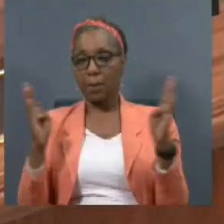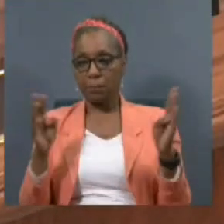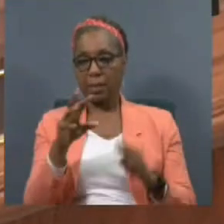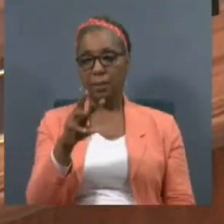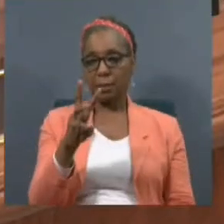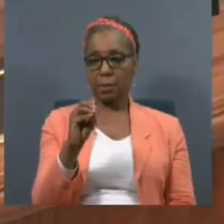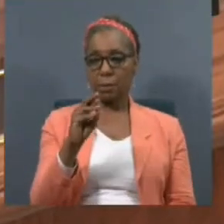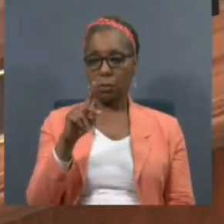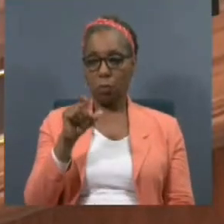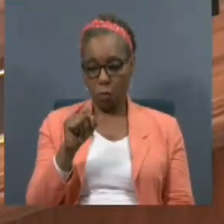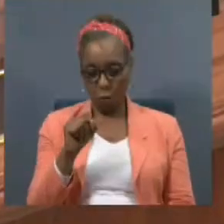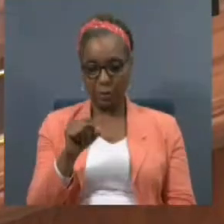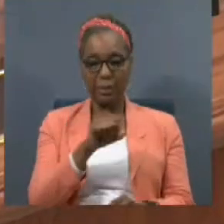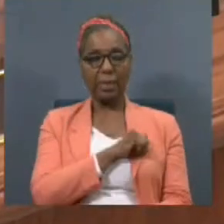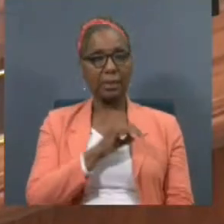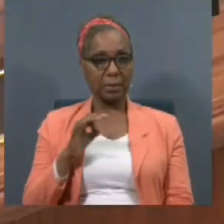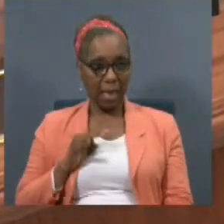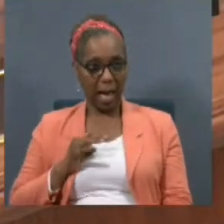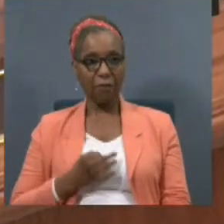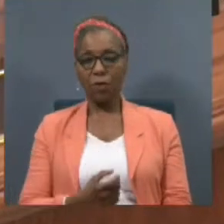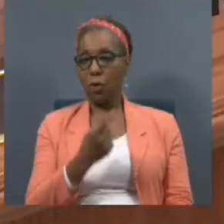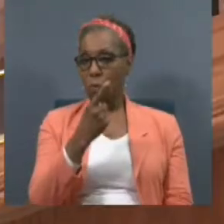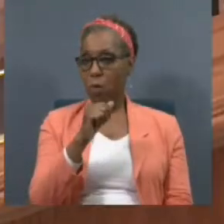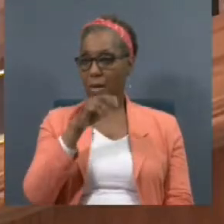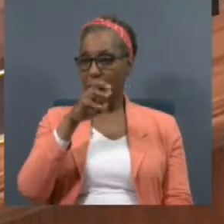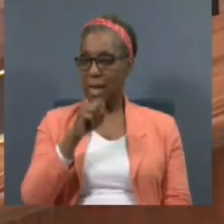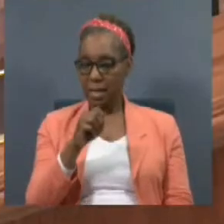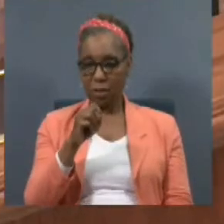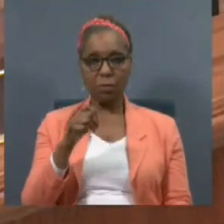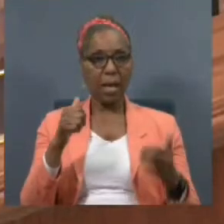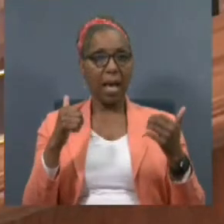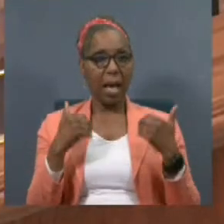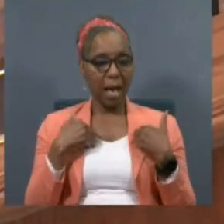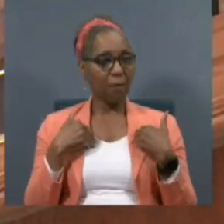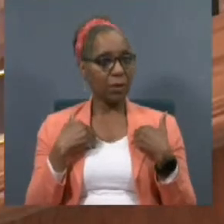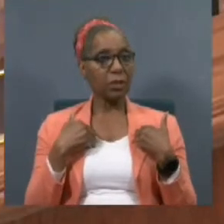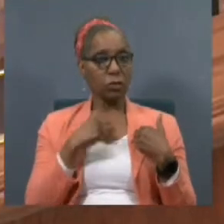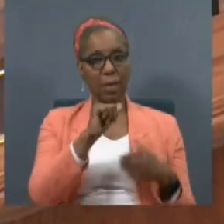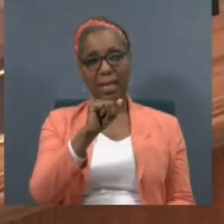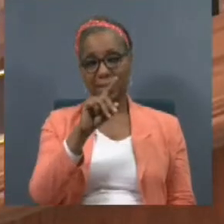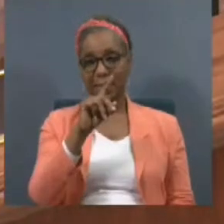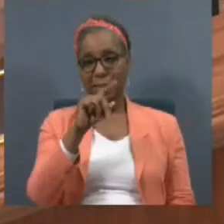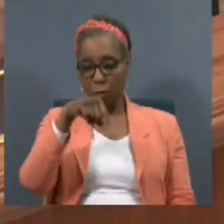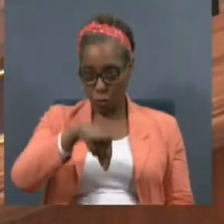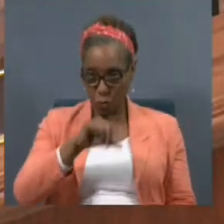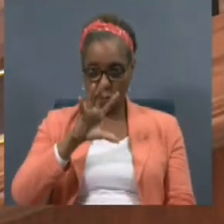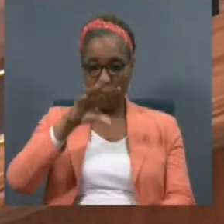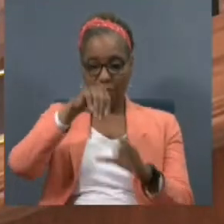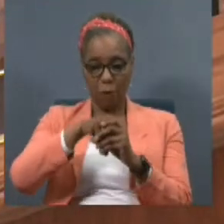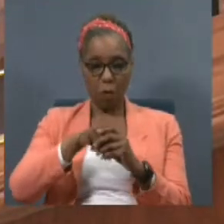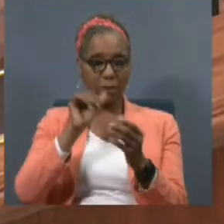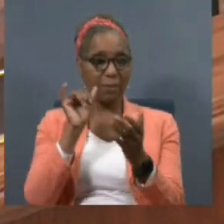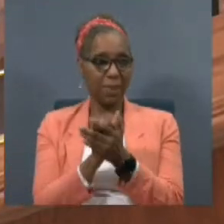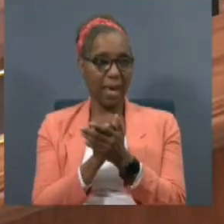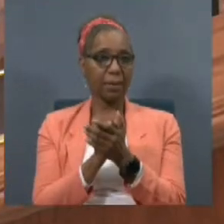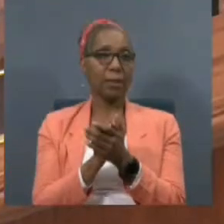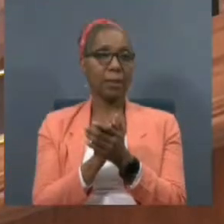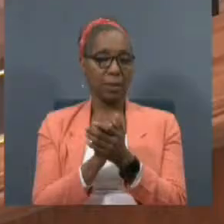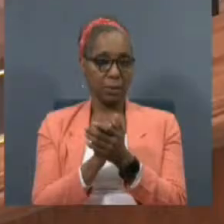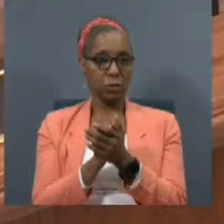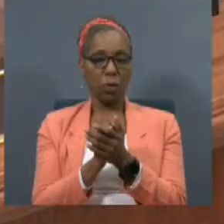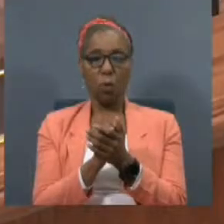staff. If it's over 1 acre, that's going to have a SWIP, so ADQ is going to be involved in this.